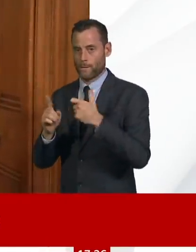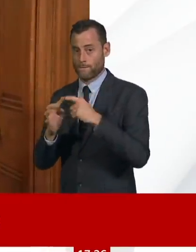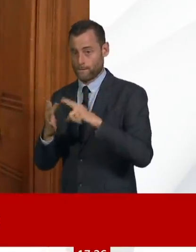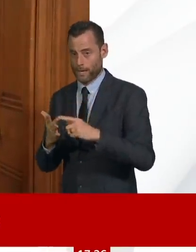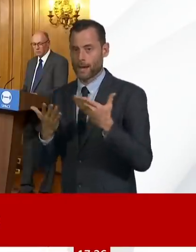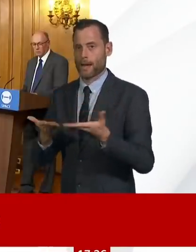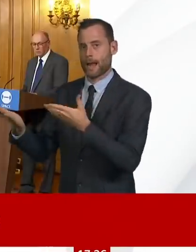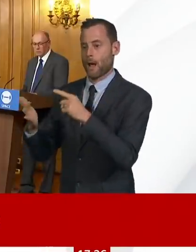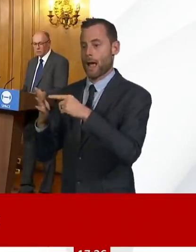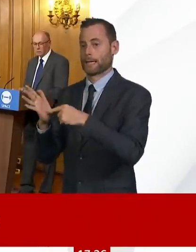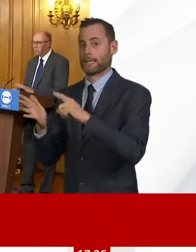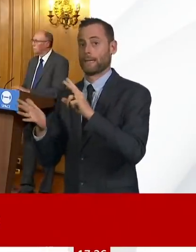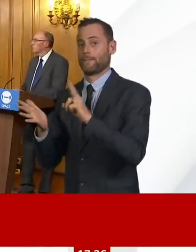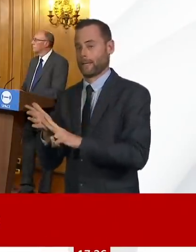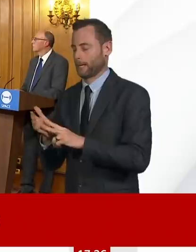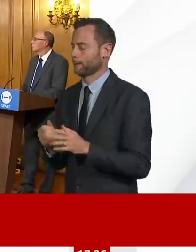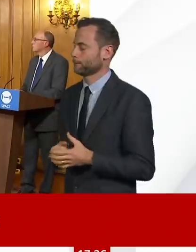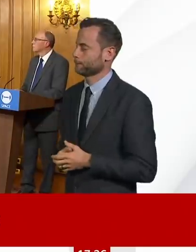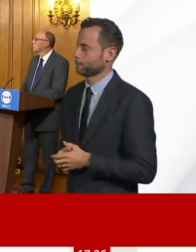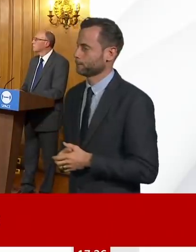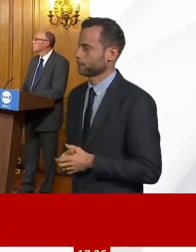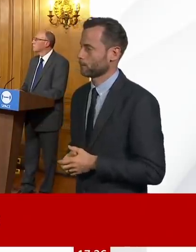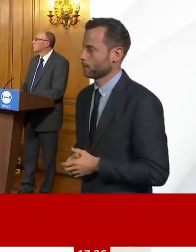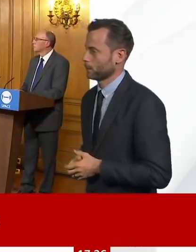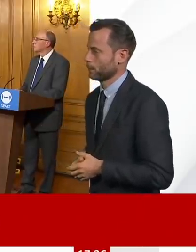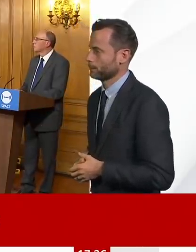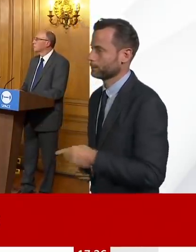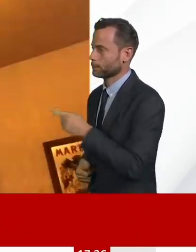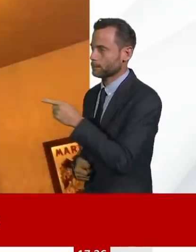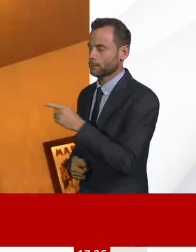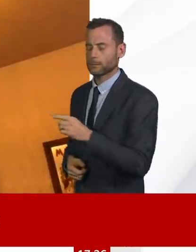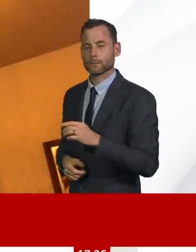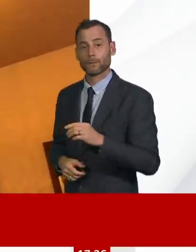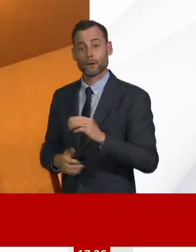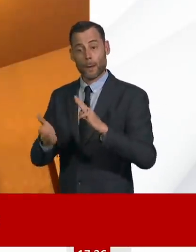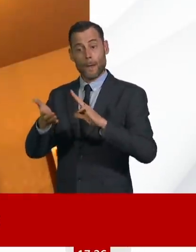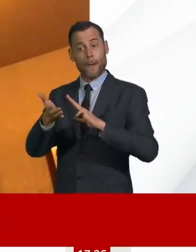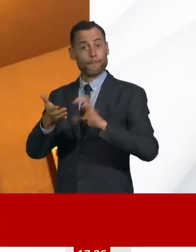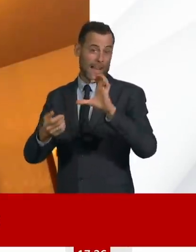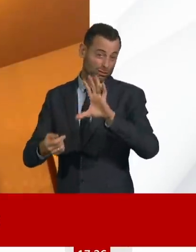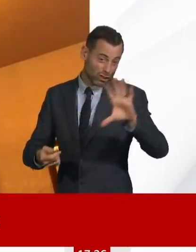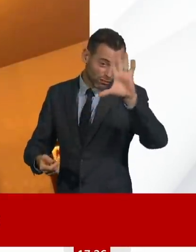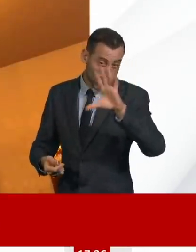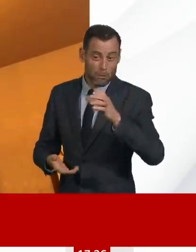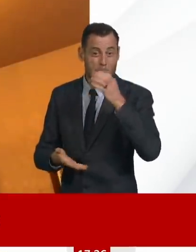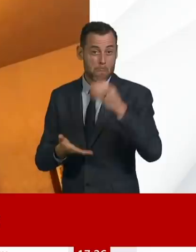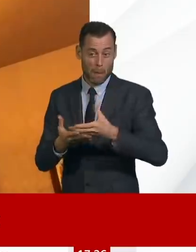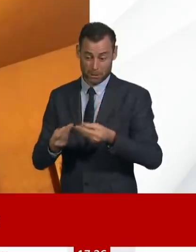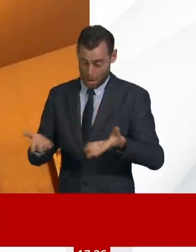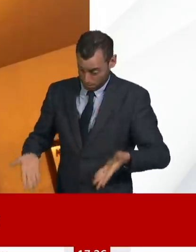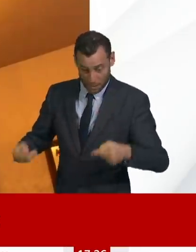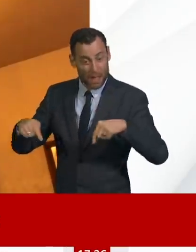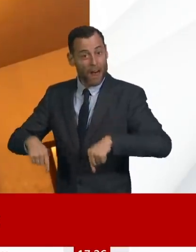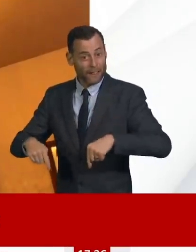ITV. Thank you, Prime Minister. Will businesses in Manchester, like the pub where I'm sitting now, have